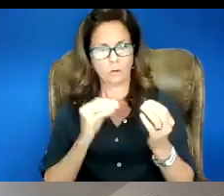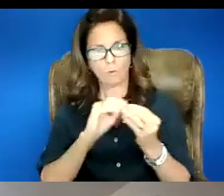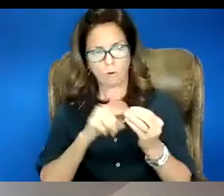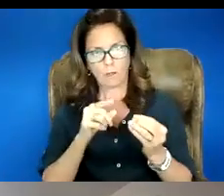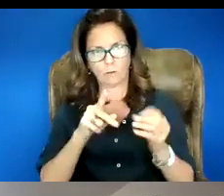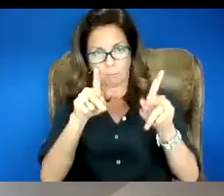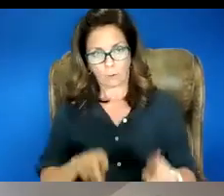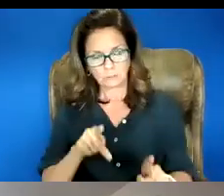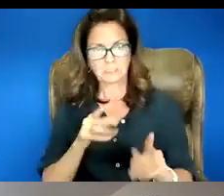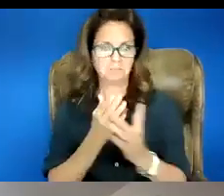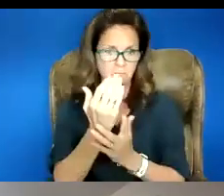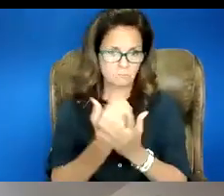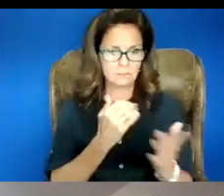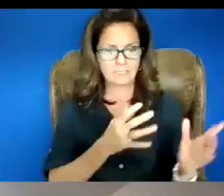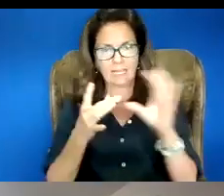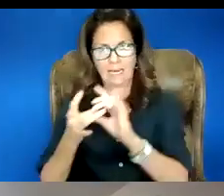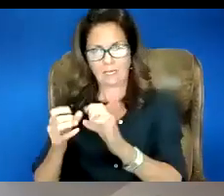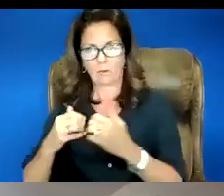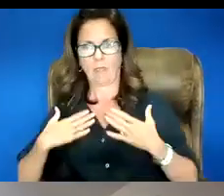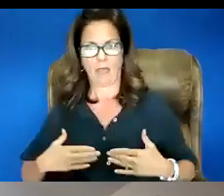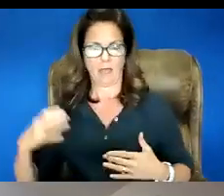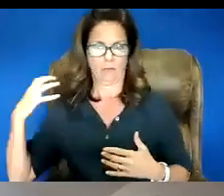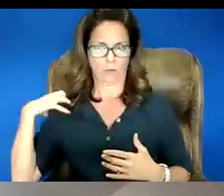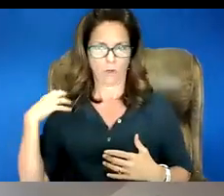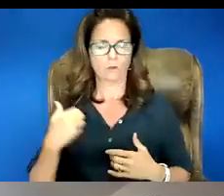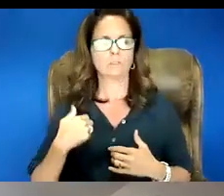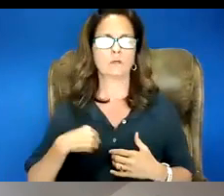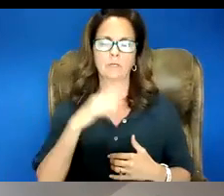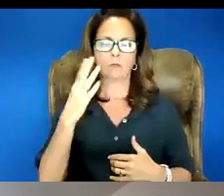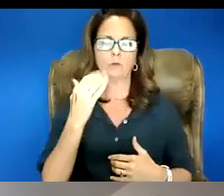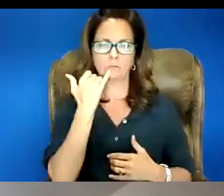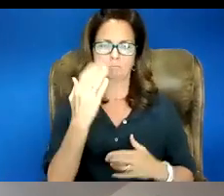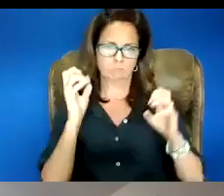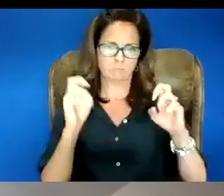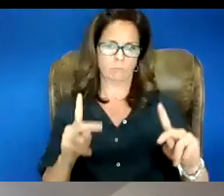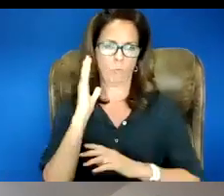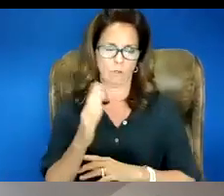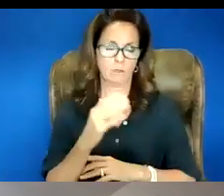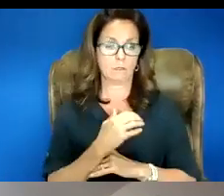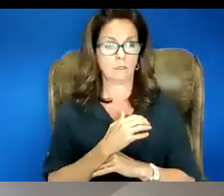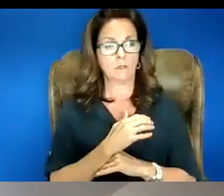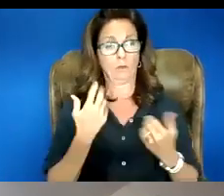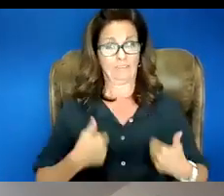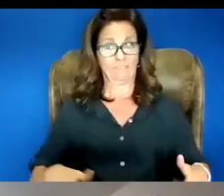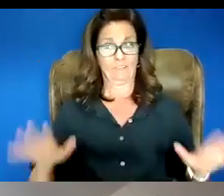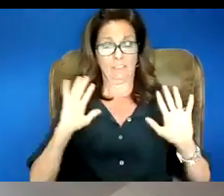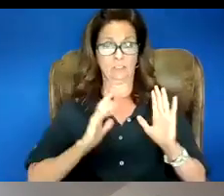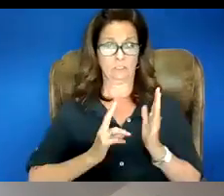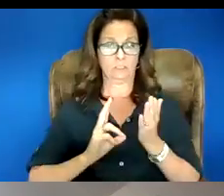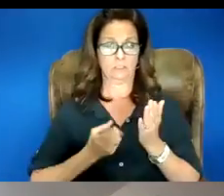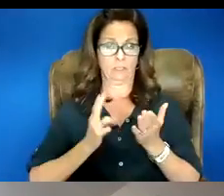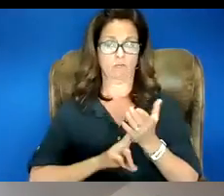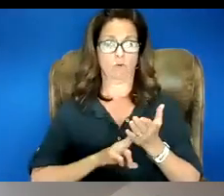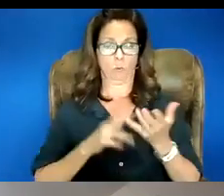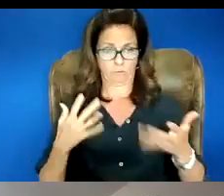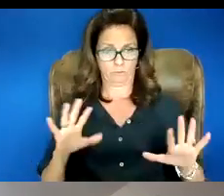And so they will be calling. We finished the enrollments. We were enrolling some of you who had submitted a